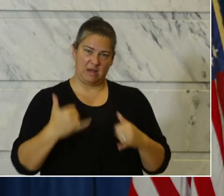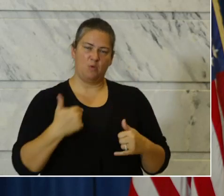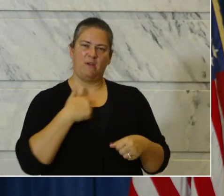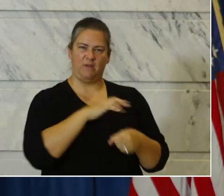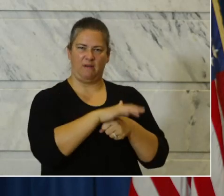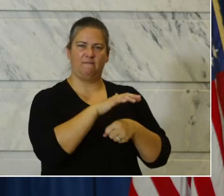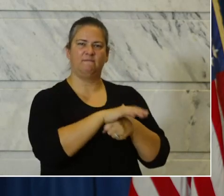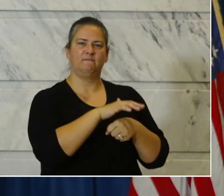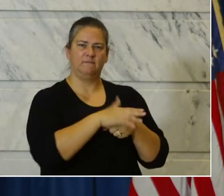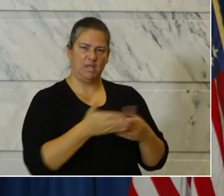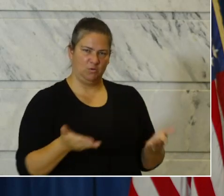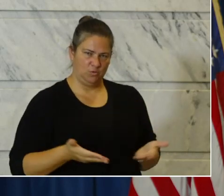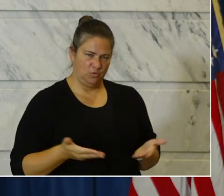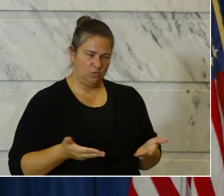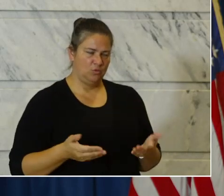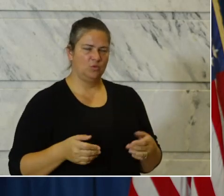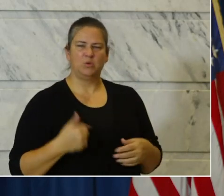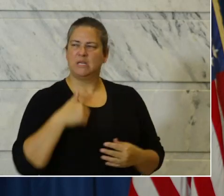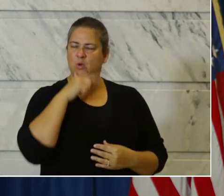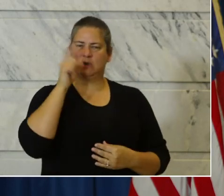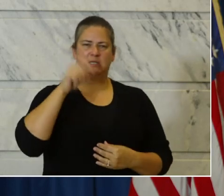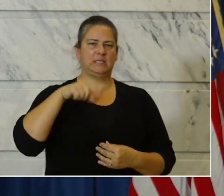assets and that didn't need